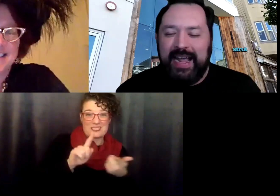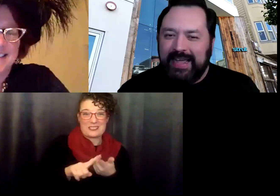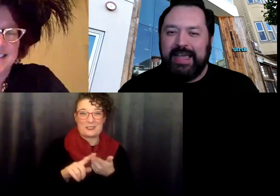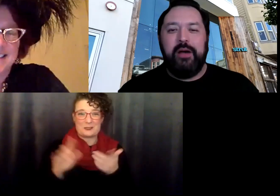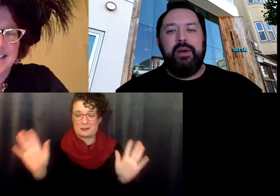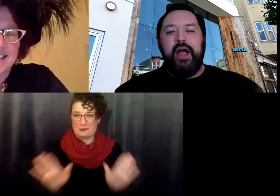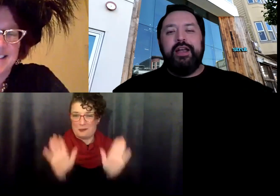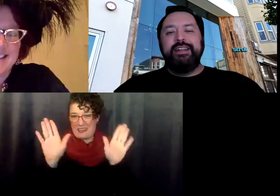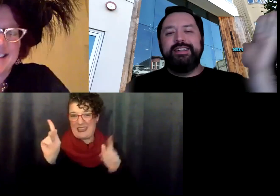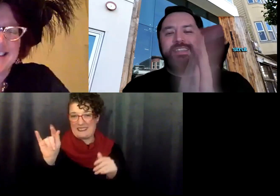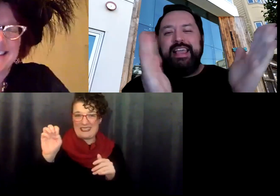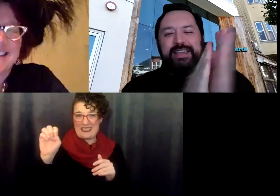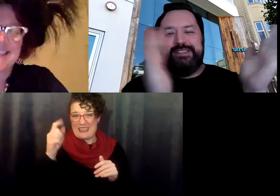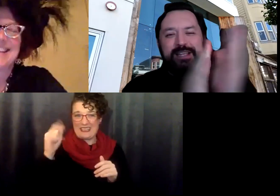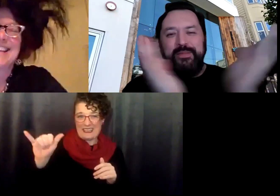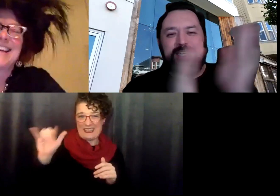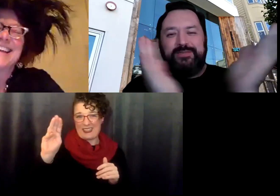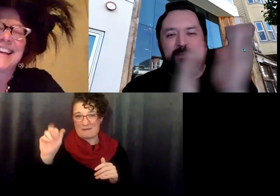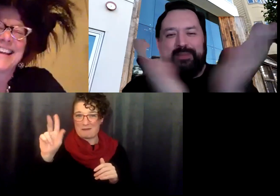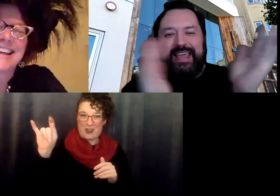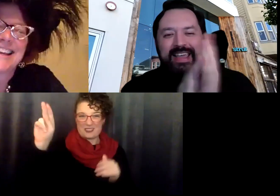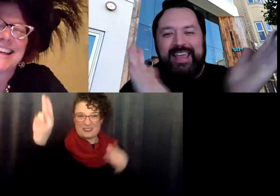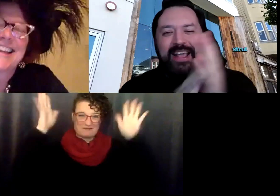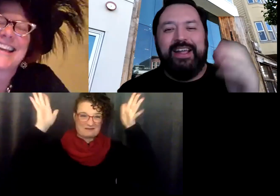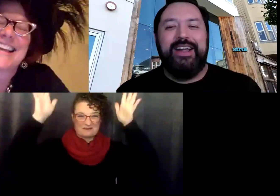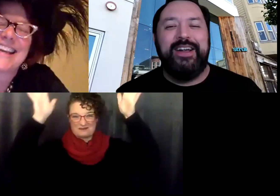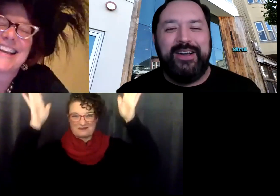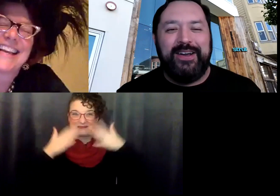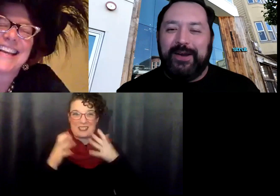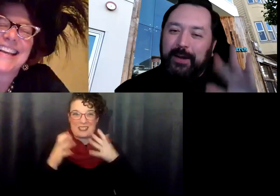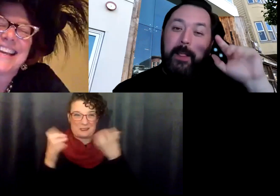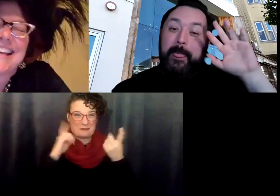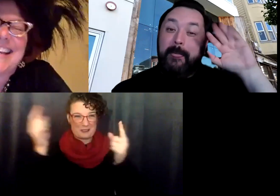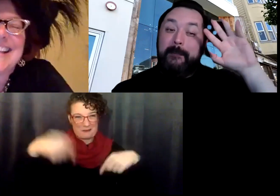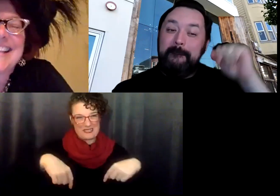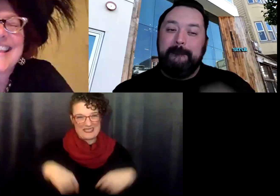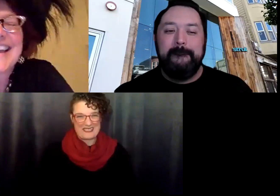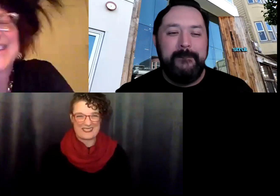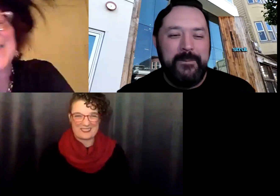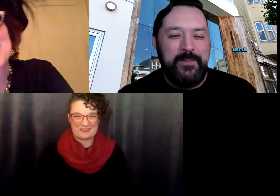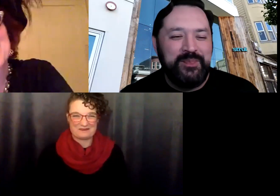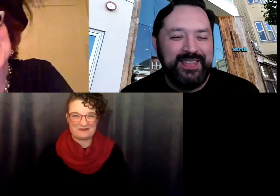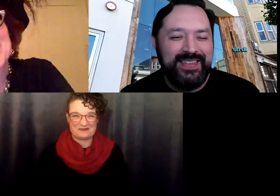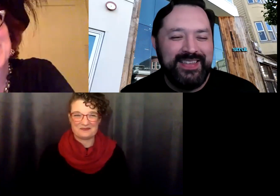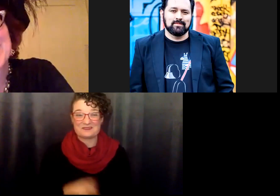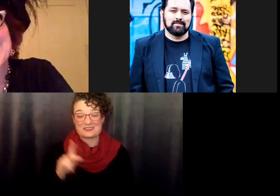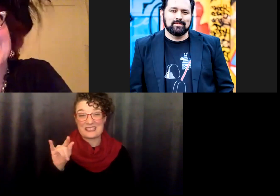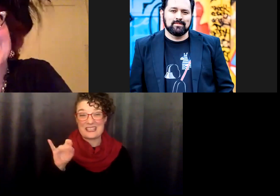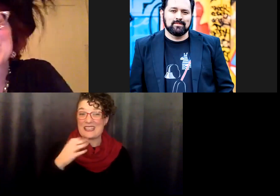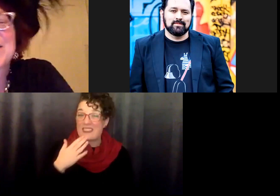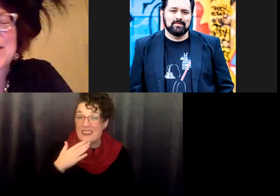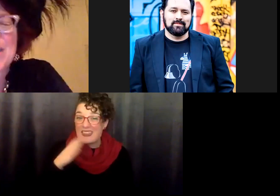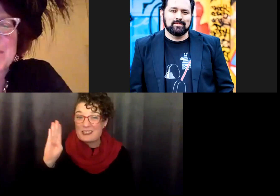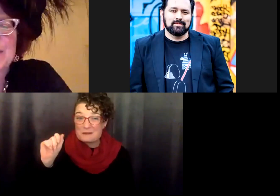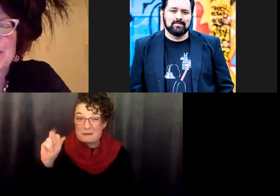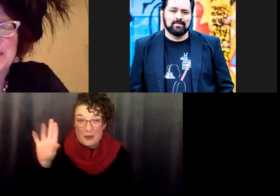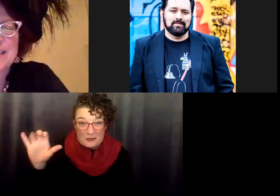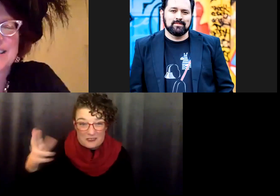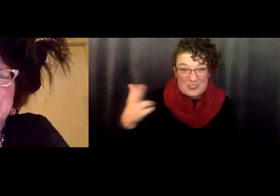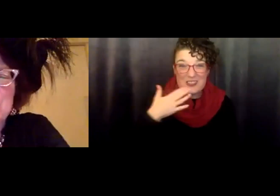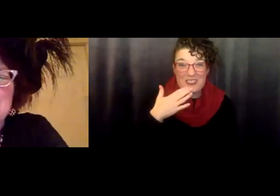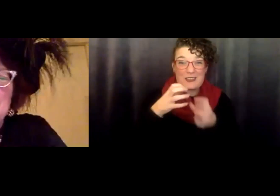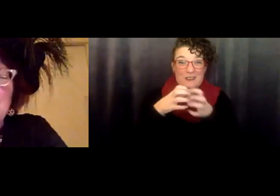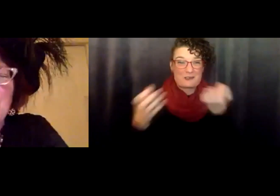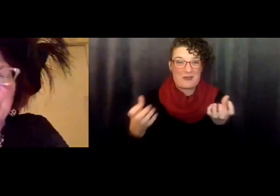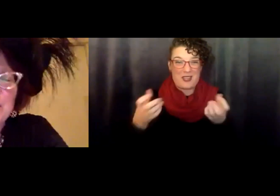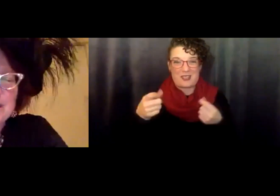great Katie Gilmartin. Thank you so much for being here. Thank you, Baruch. Thank you so much for being such